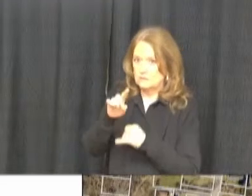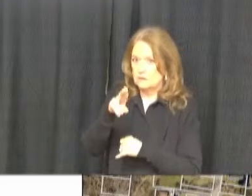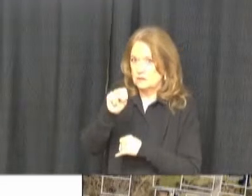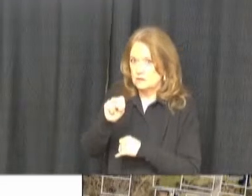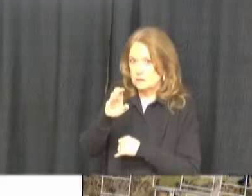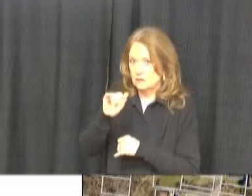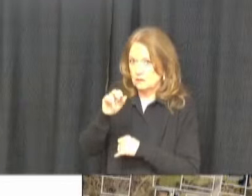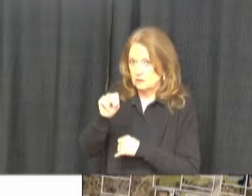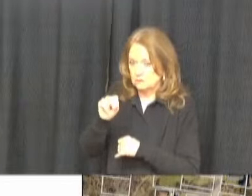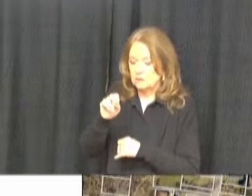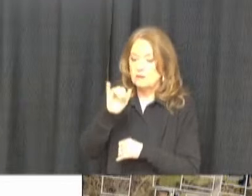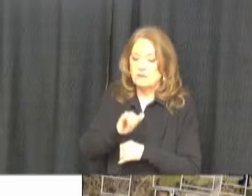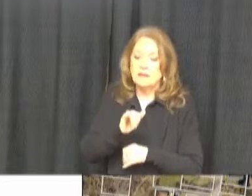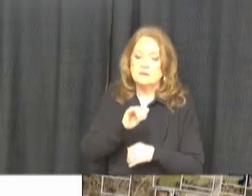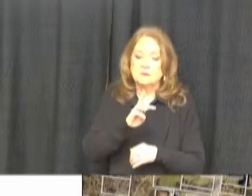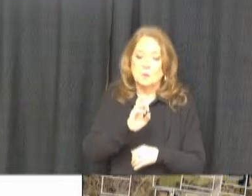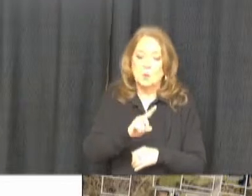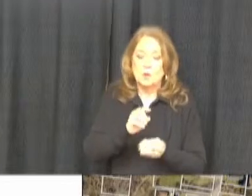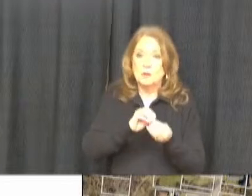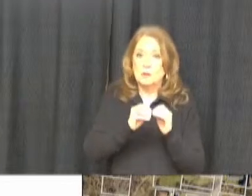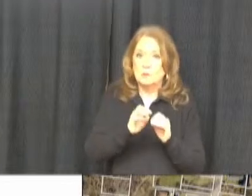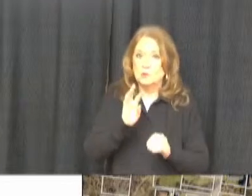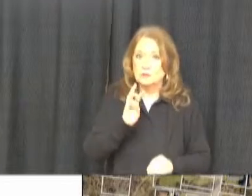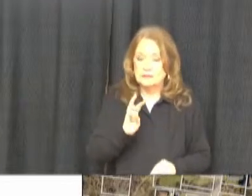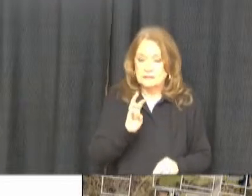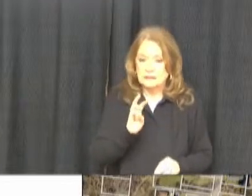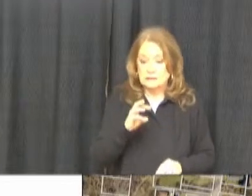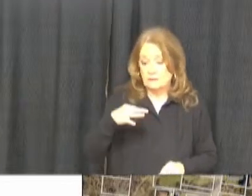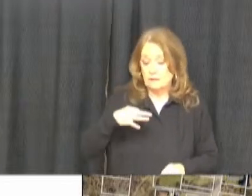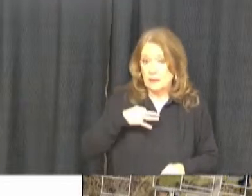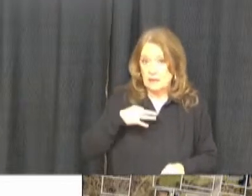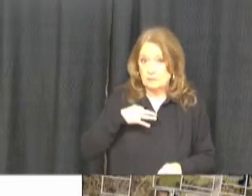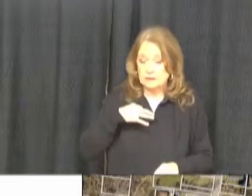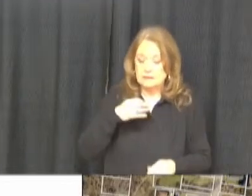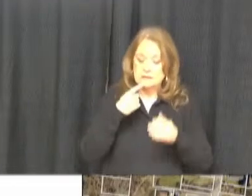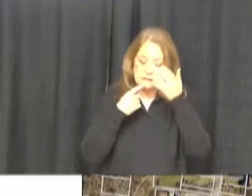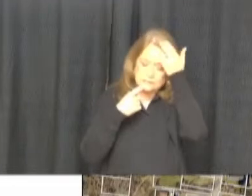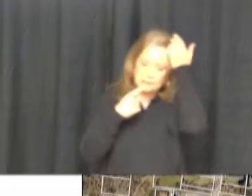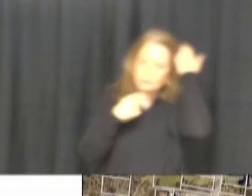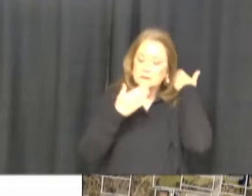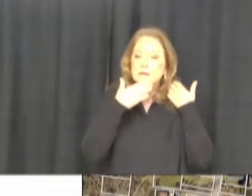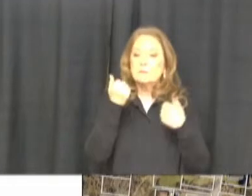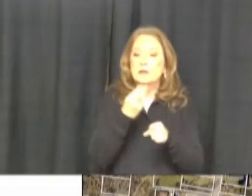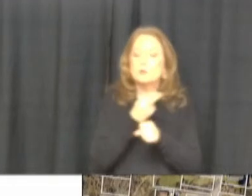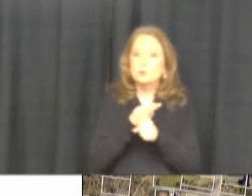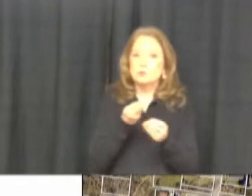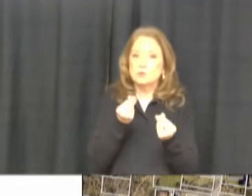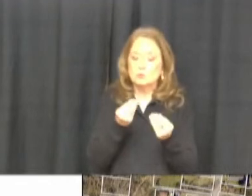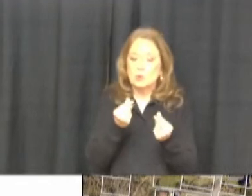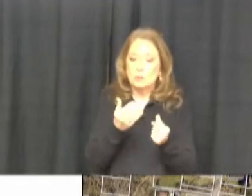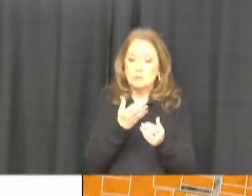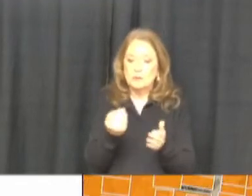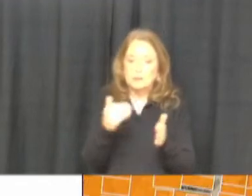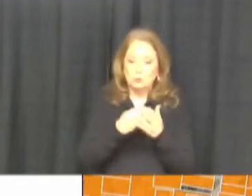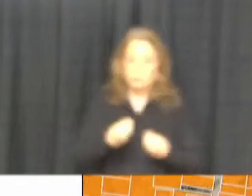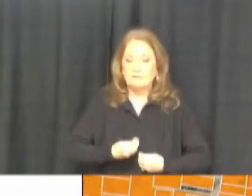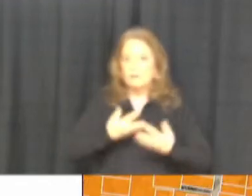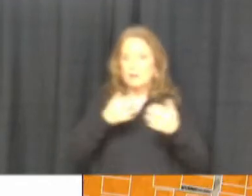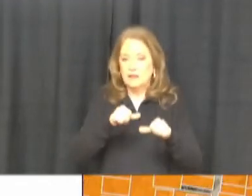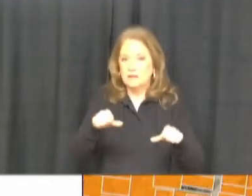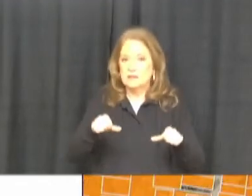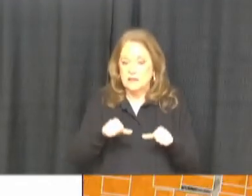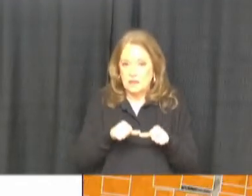is in City Council Ward number 6. The applicant's statement is to better use a property and revitalize the area.